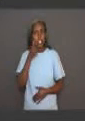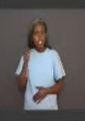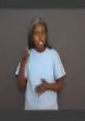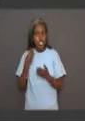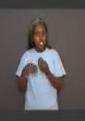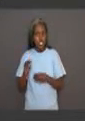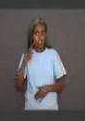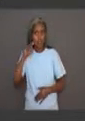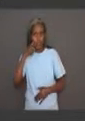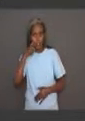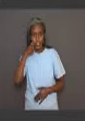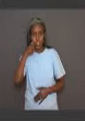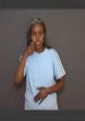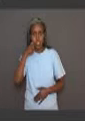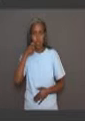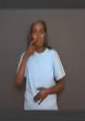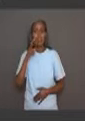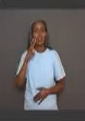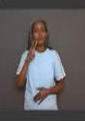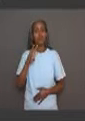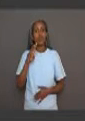the oranges for